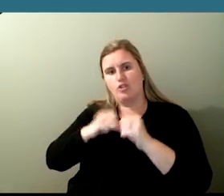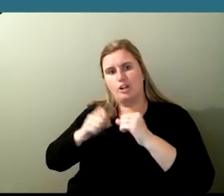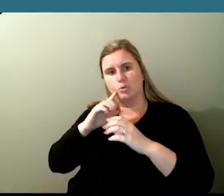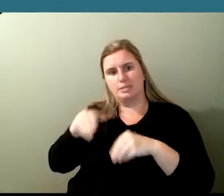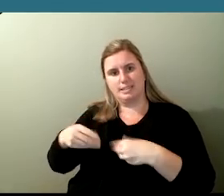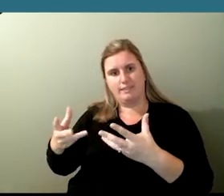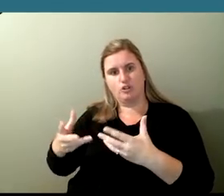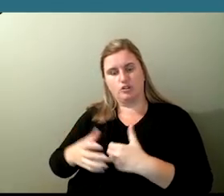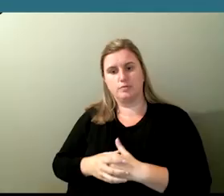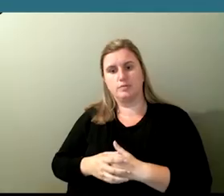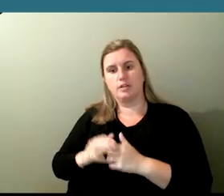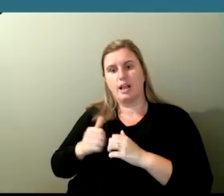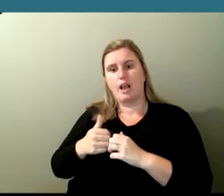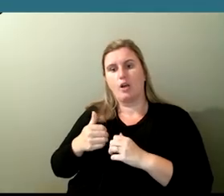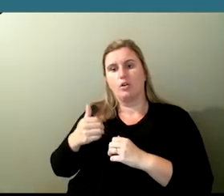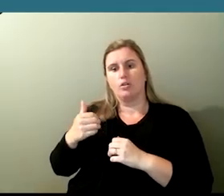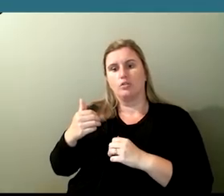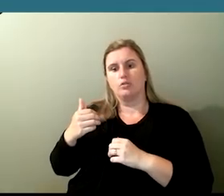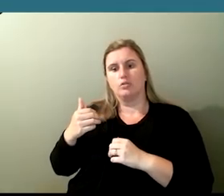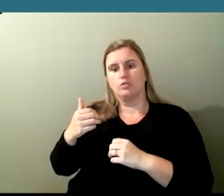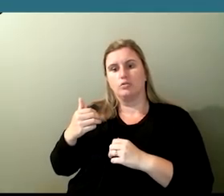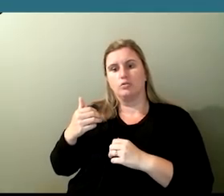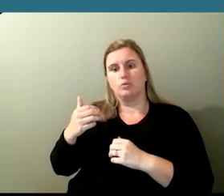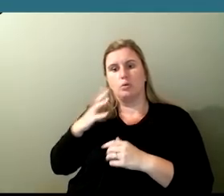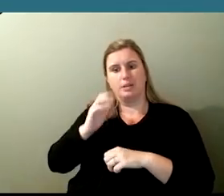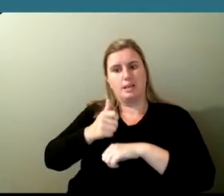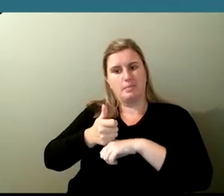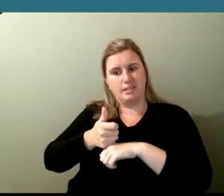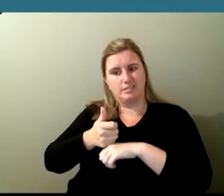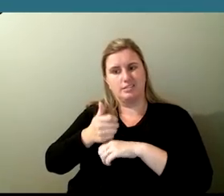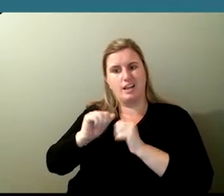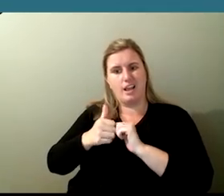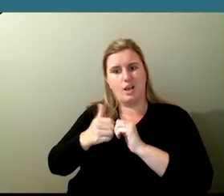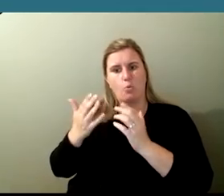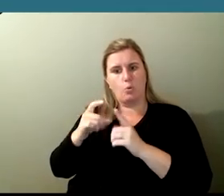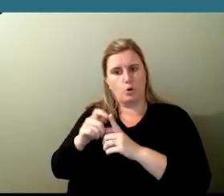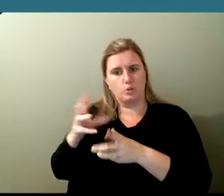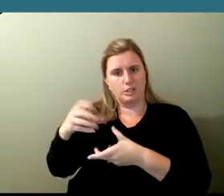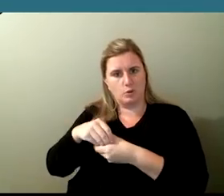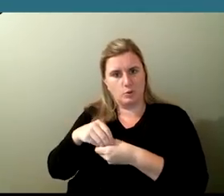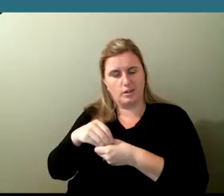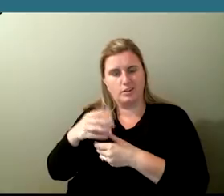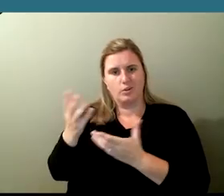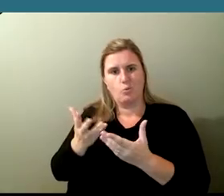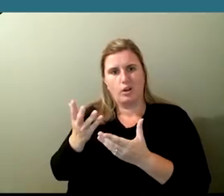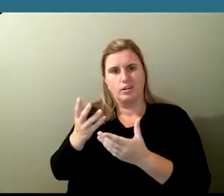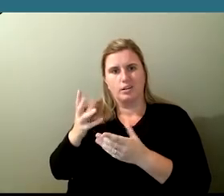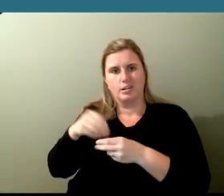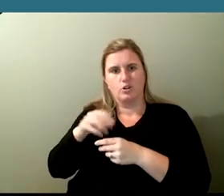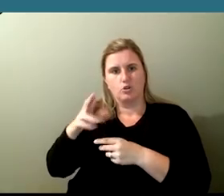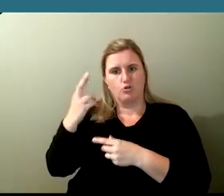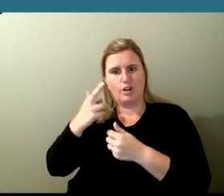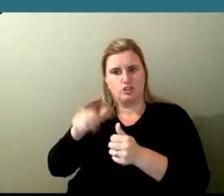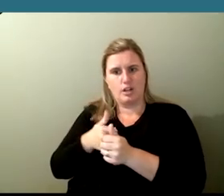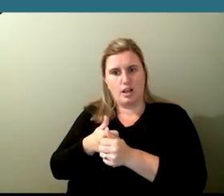know, how is your rationale going to be implemented, or what is it going to include? Even what words it's going to be included in your rationale.